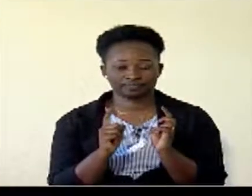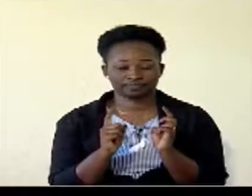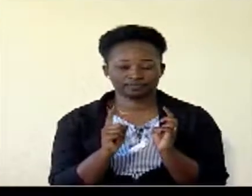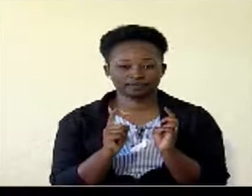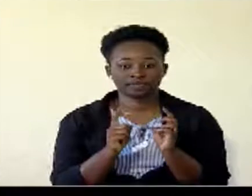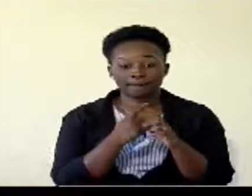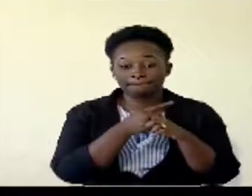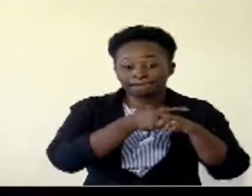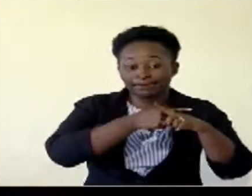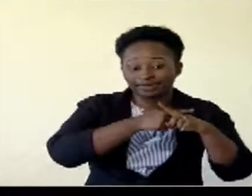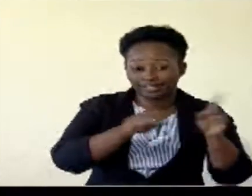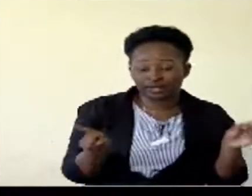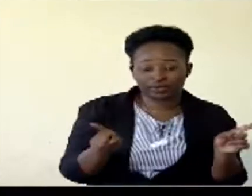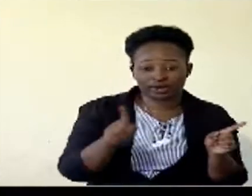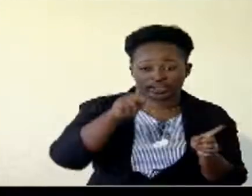proportional